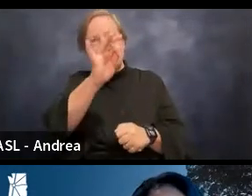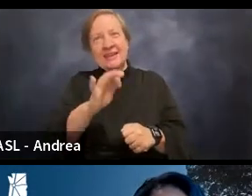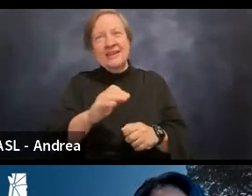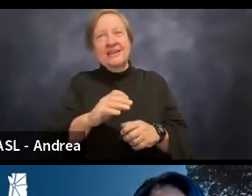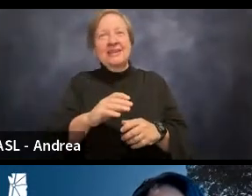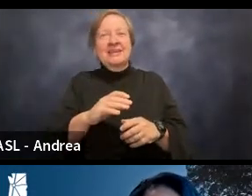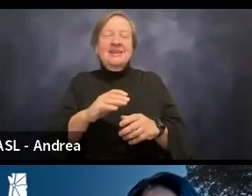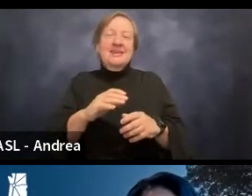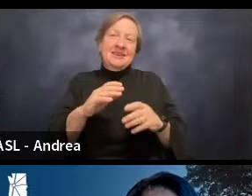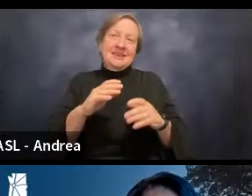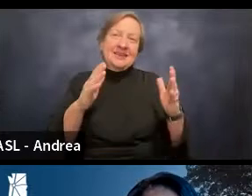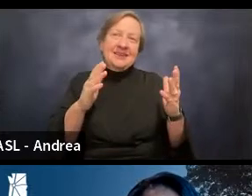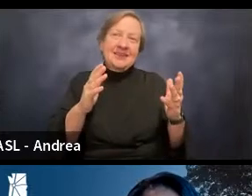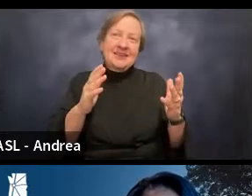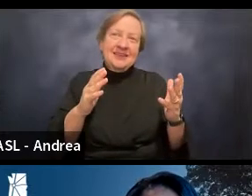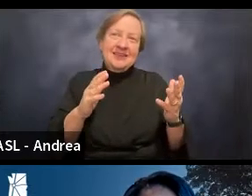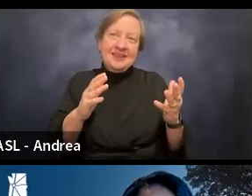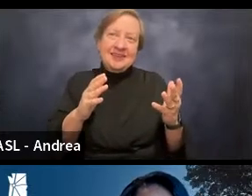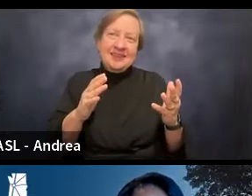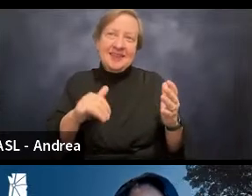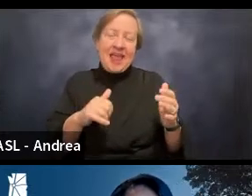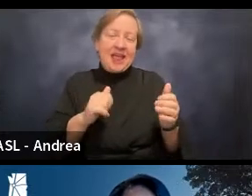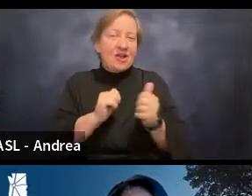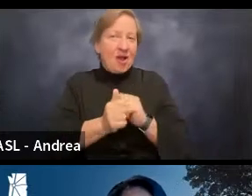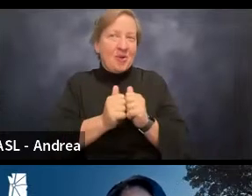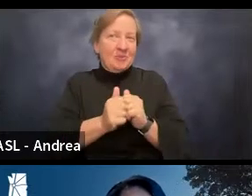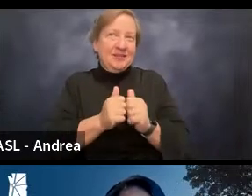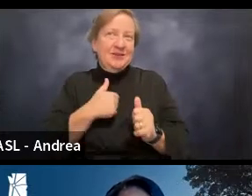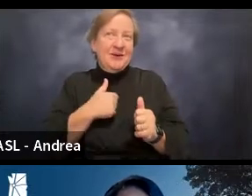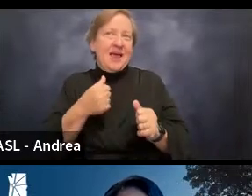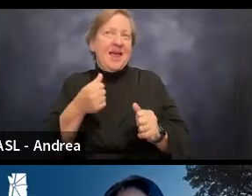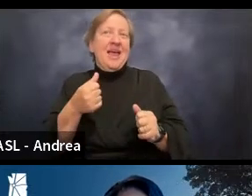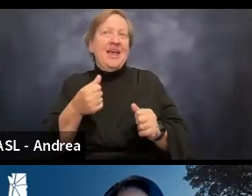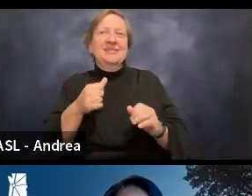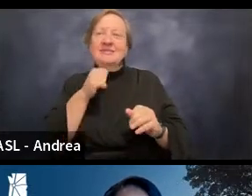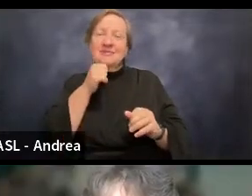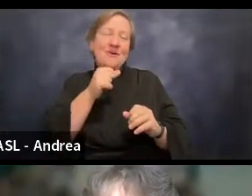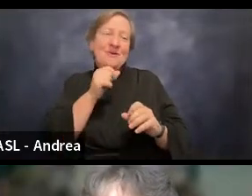zero-sum game competition, so I decline.